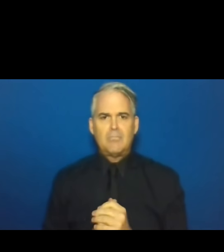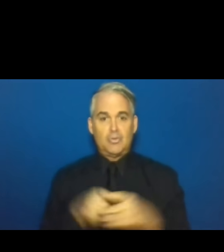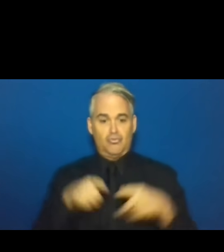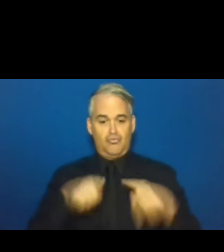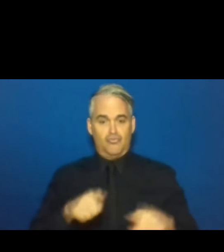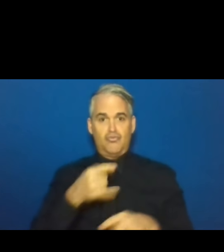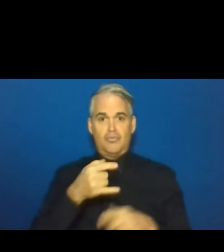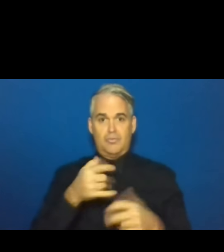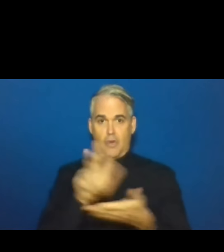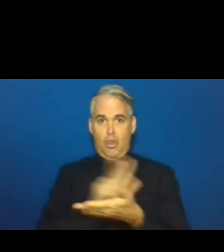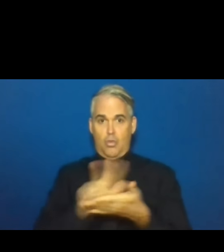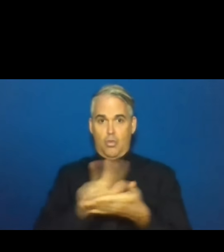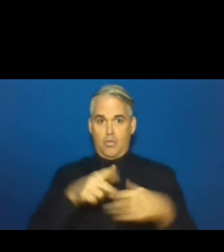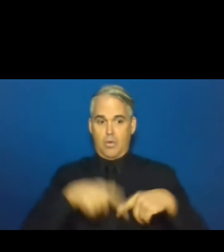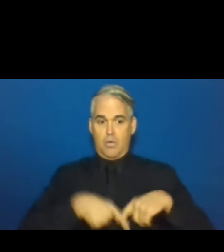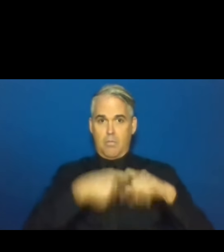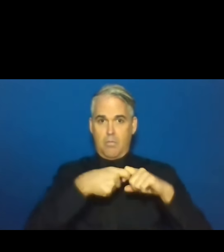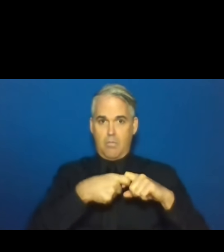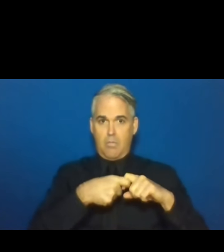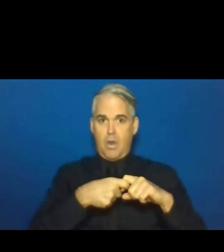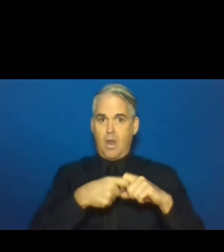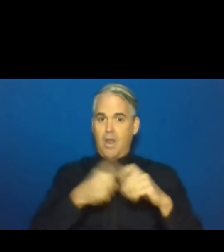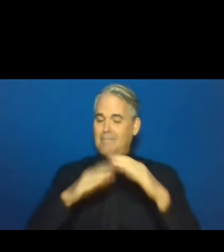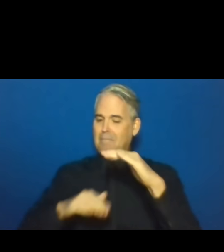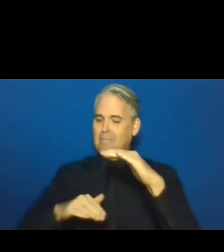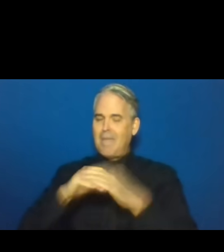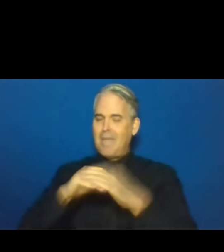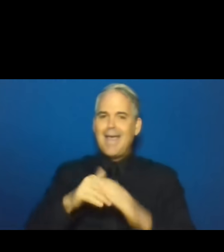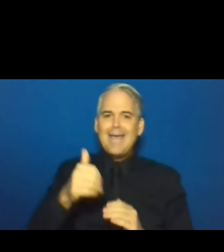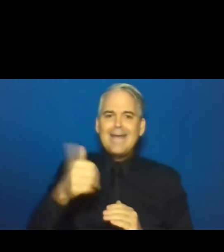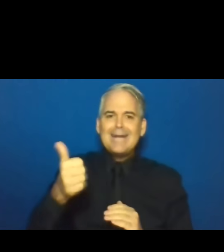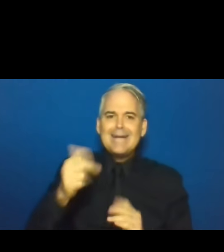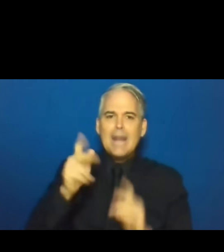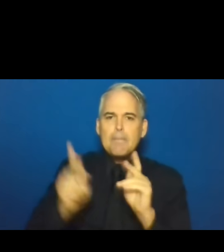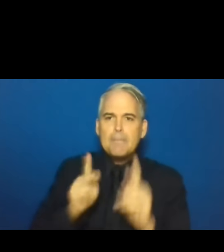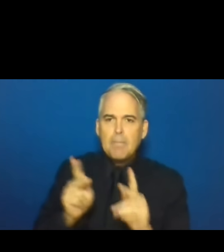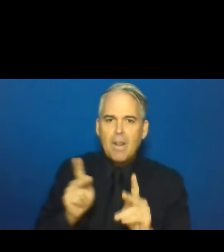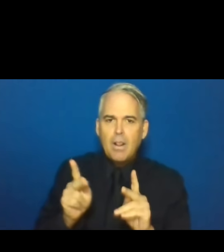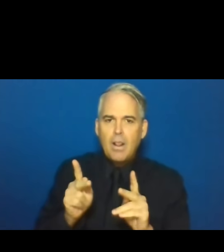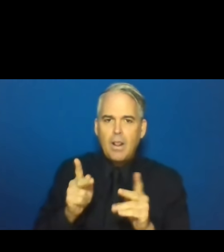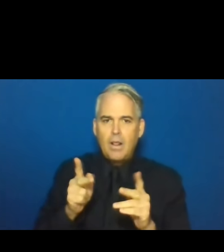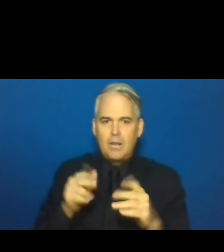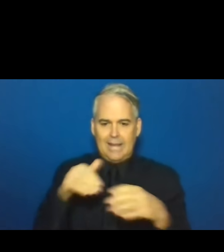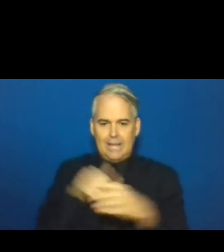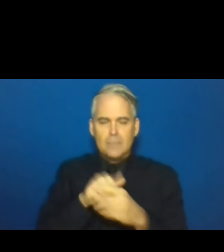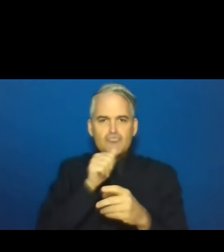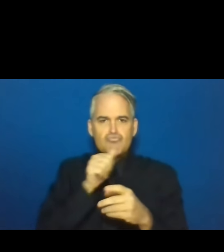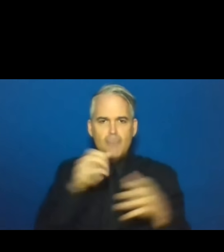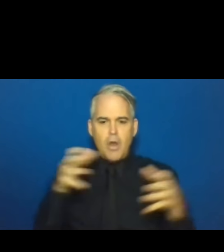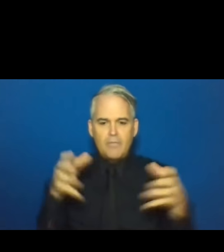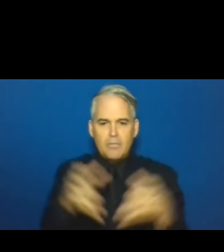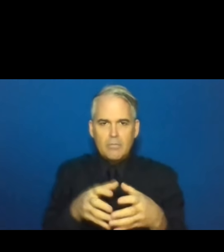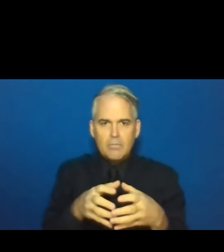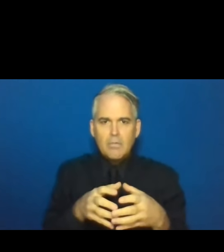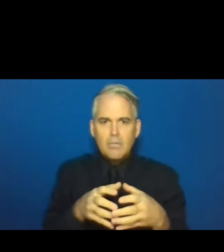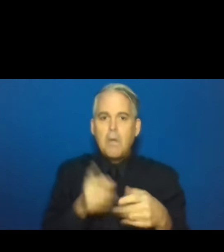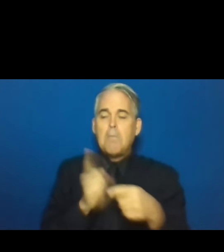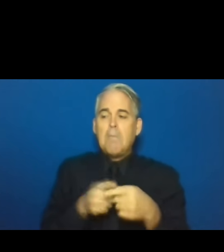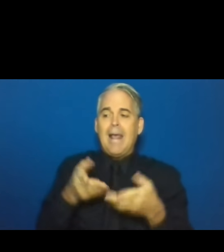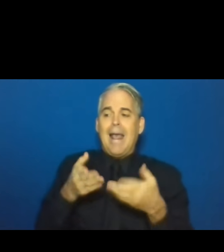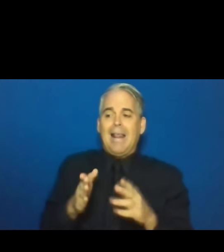to 10 people or fewer from no more than 2 households, whether indoors or